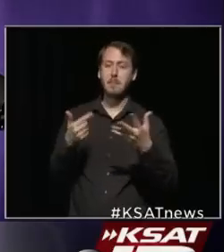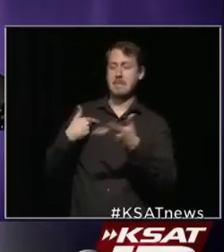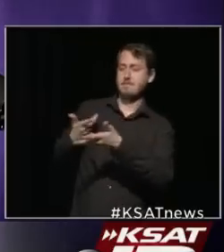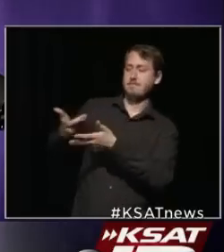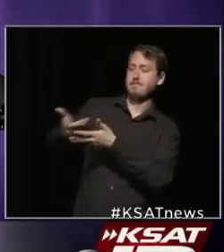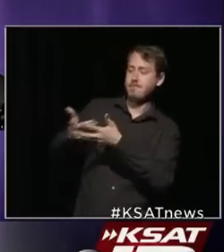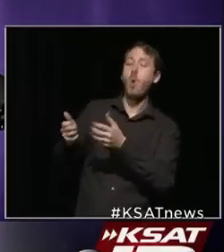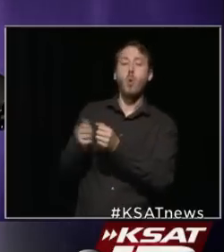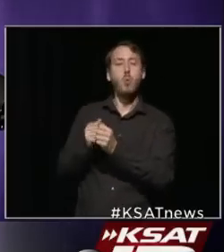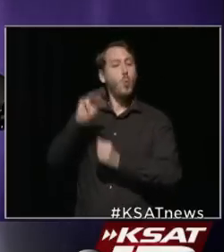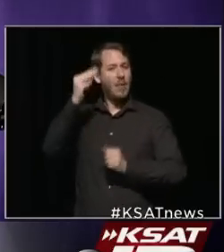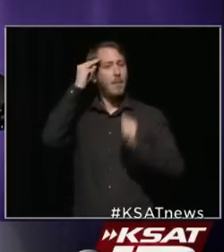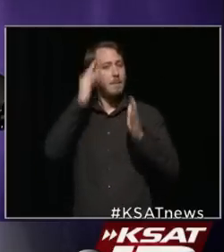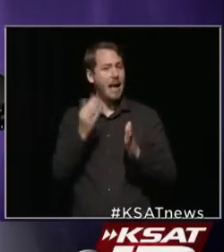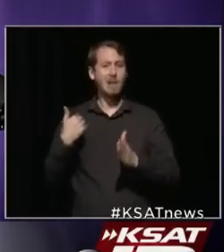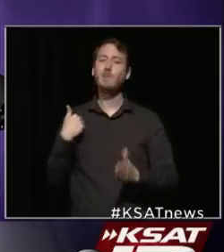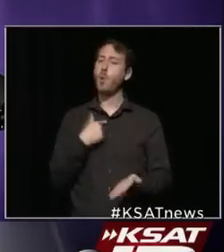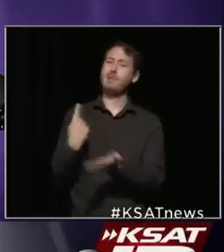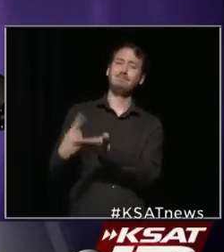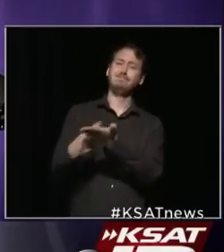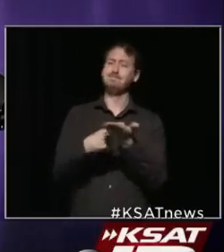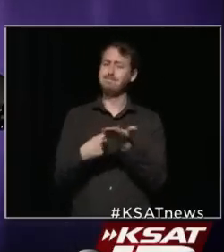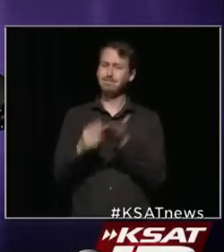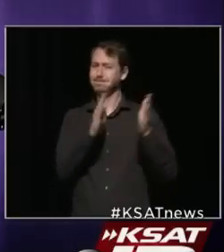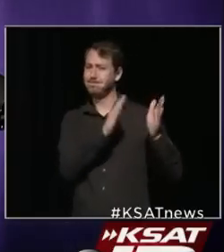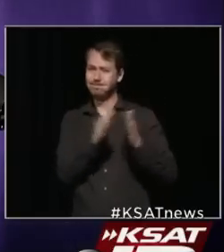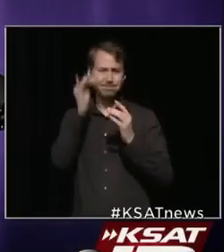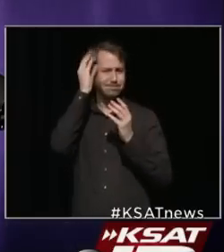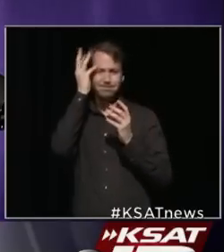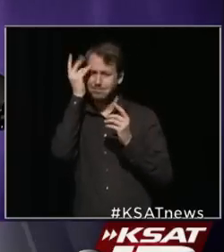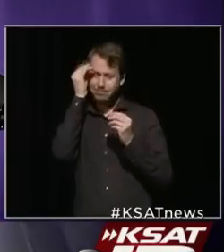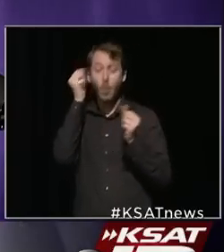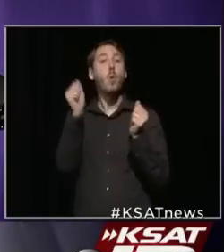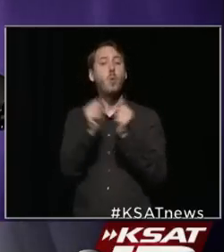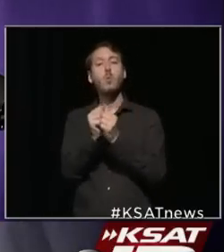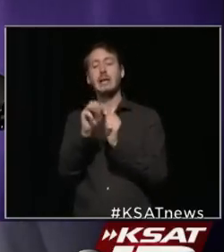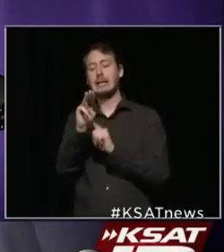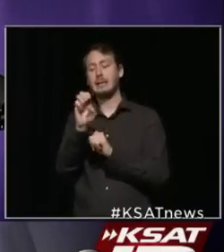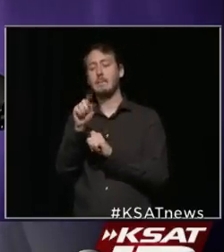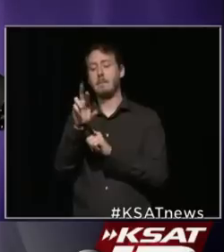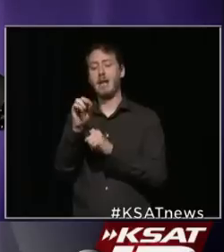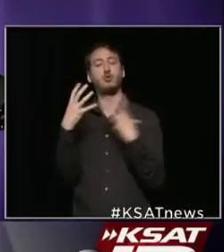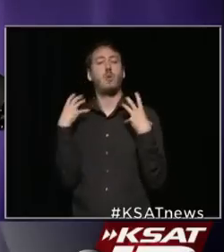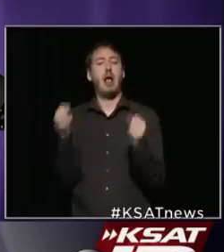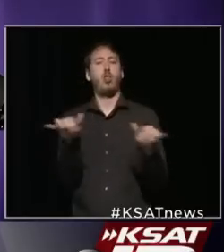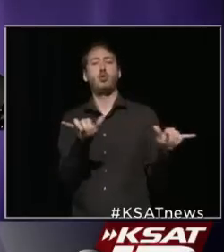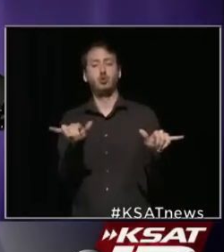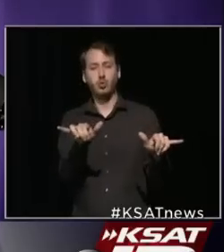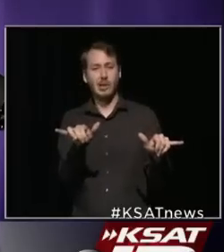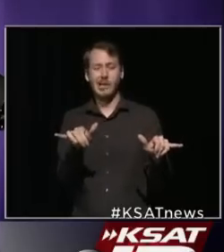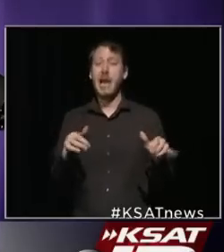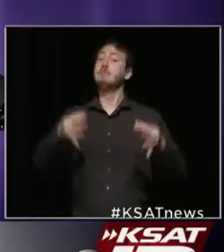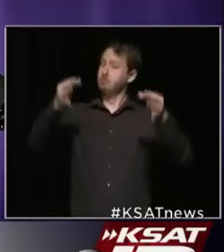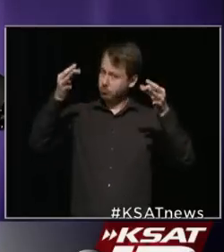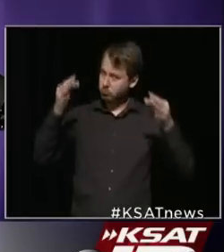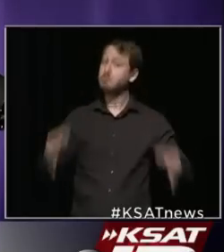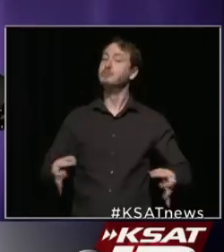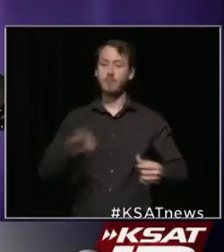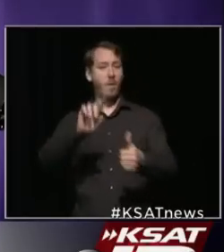Mayor Nuremberg, we've been talking about it, and then also with Metro Health, came up with a decision. First of